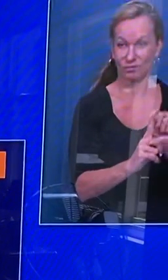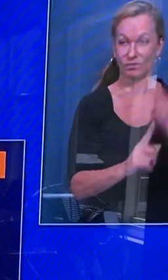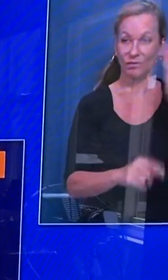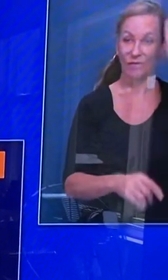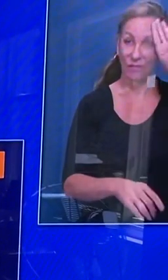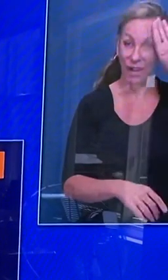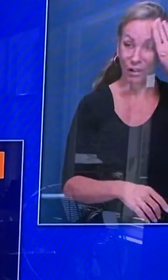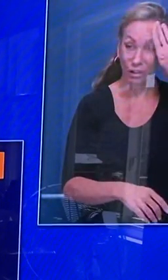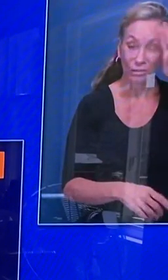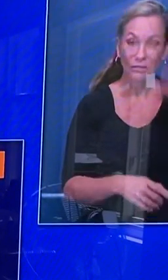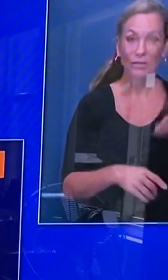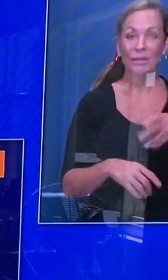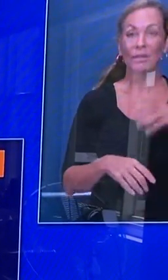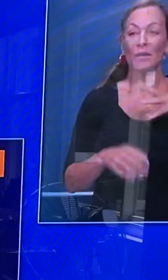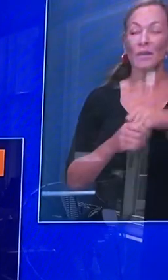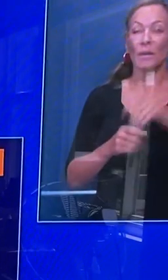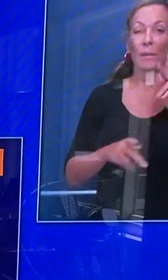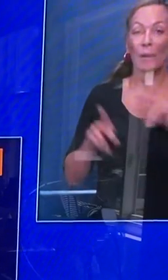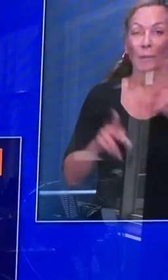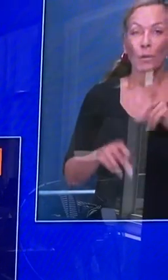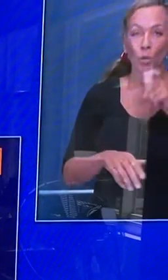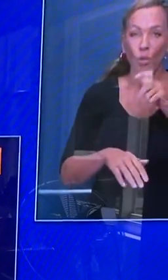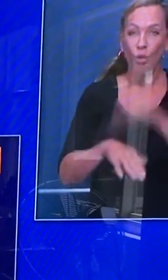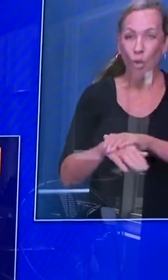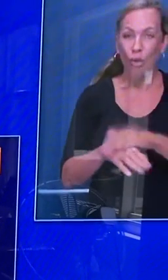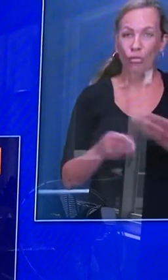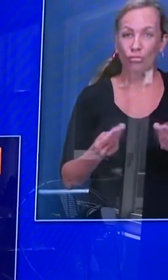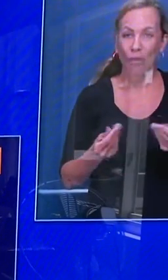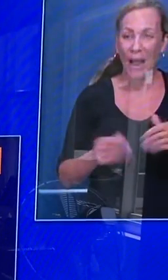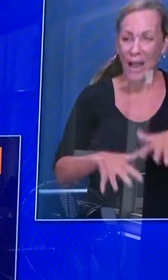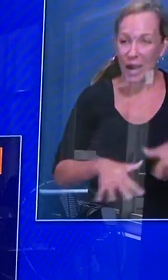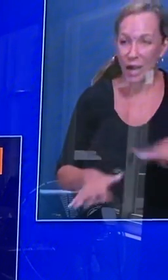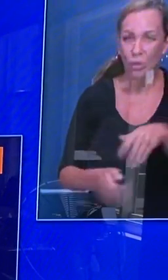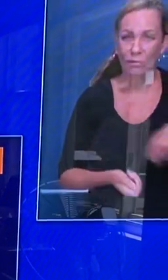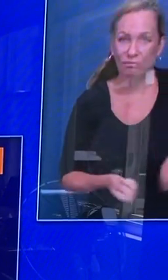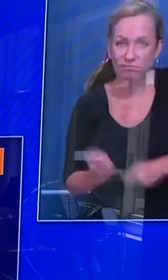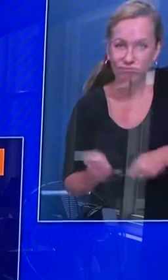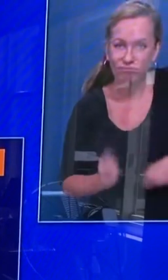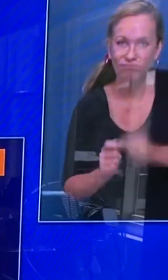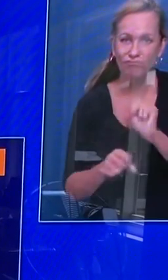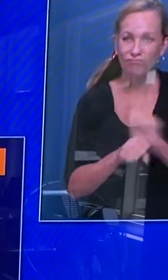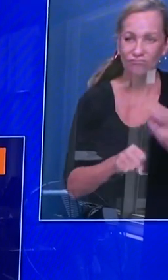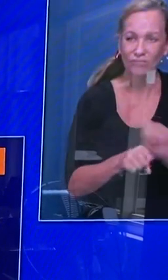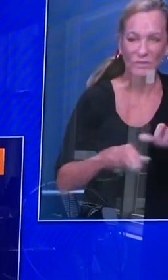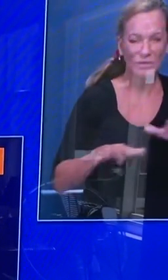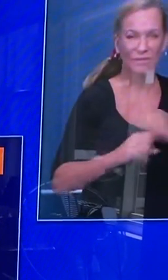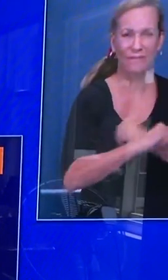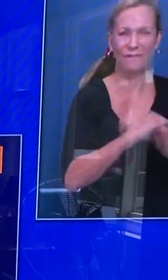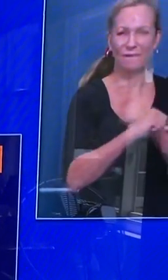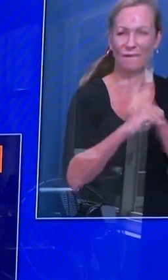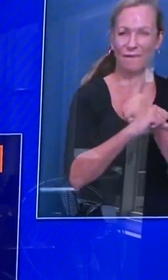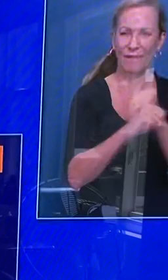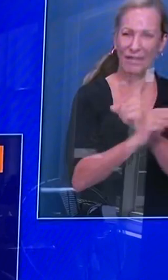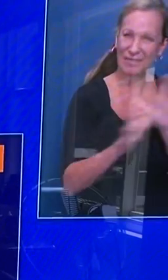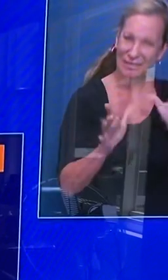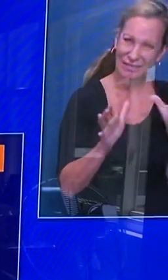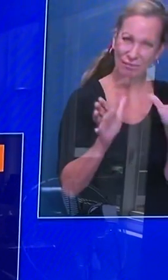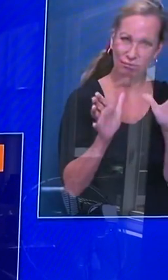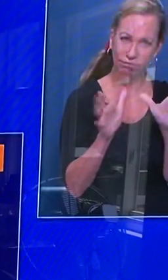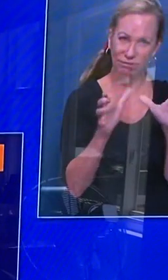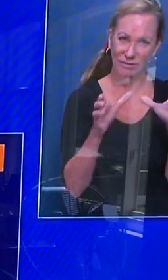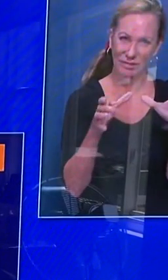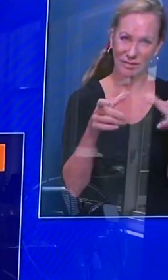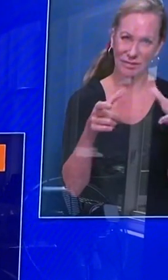and all of the individuals that are responsible for this effort of suppression, and the progress is demonstrable.